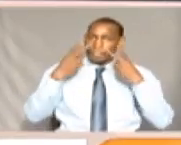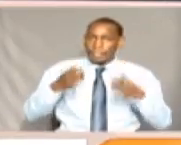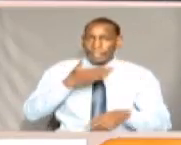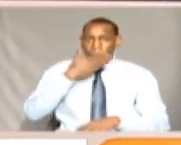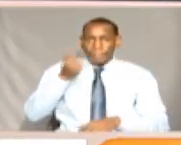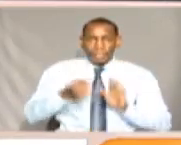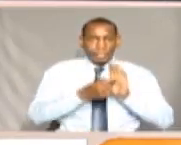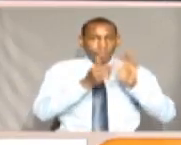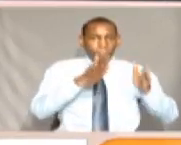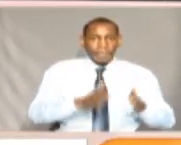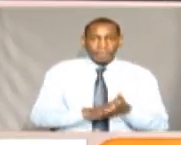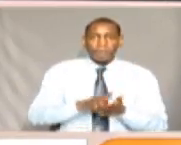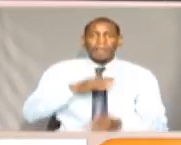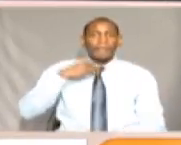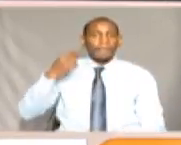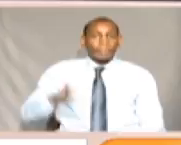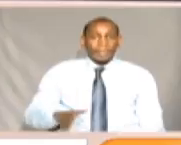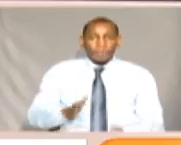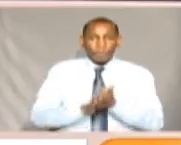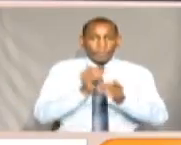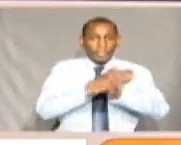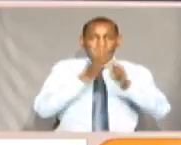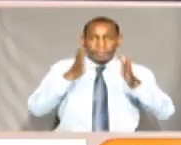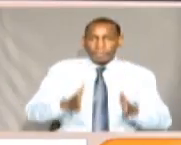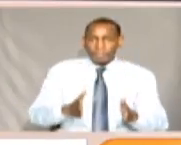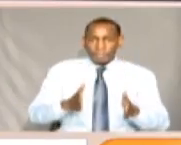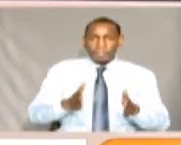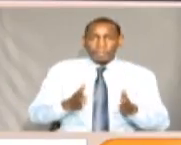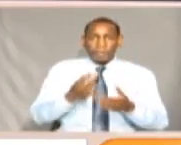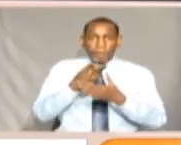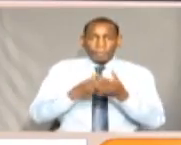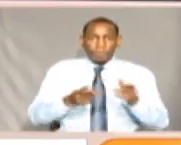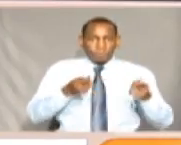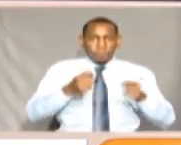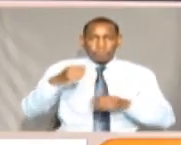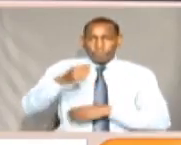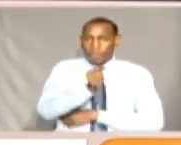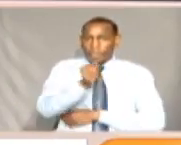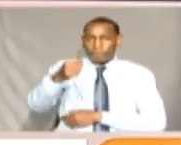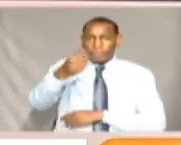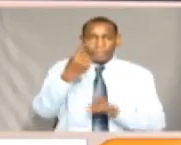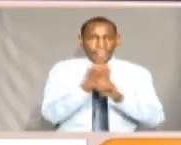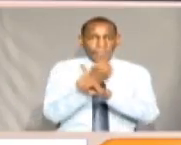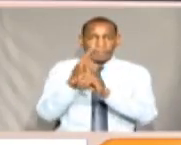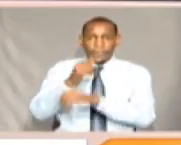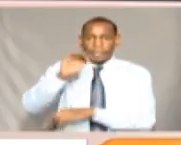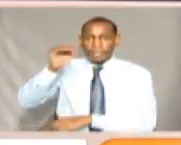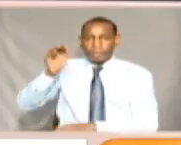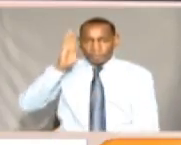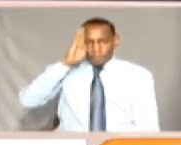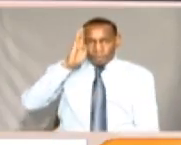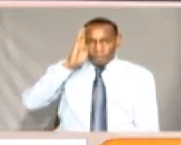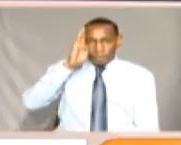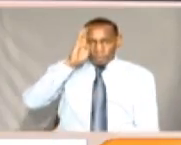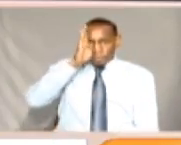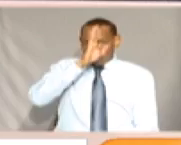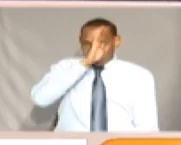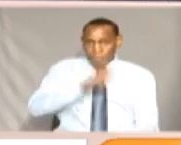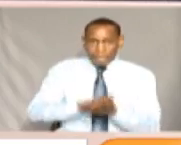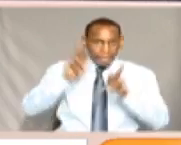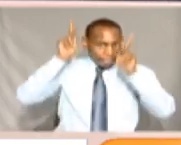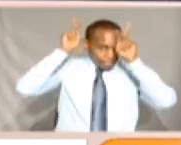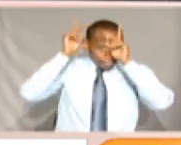favorite presenters, comedians and musicians as both stations crisscrossed various towns in Bungoma, Kakamega and